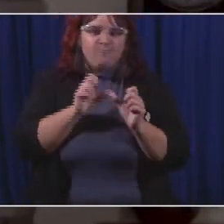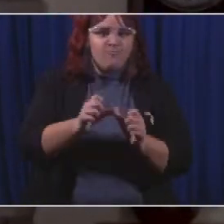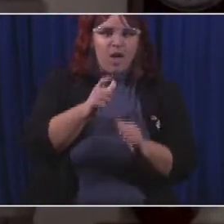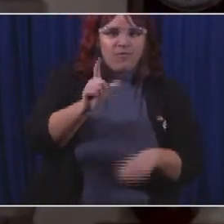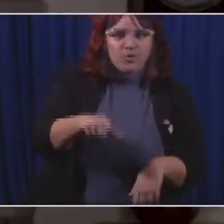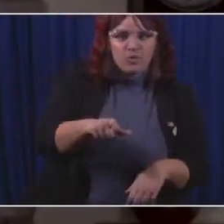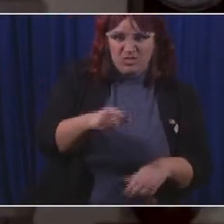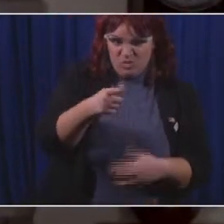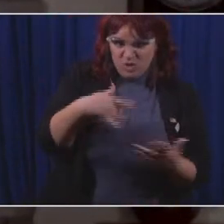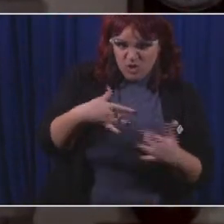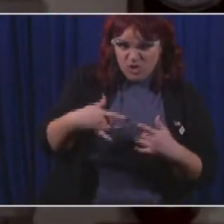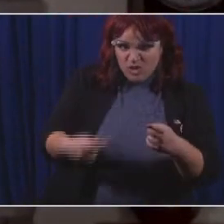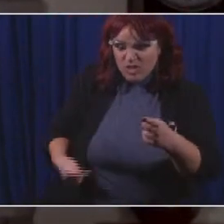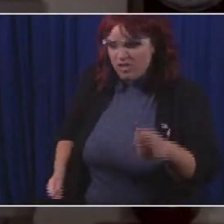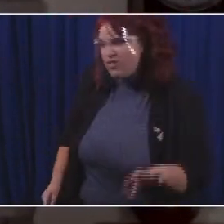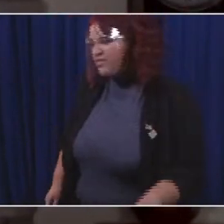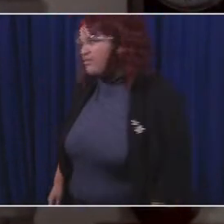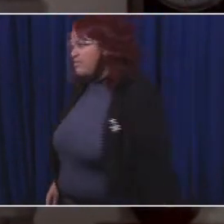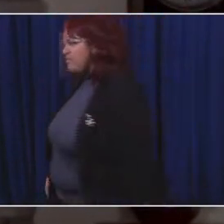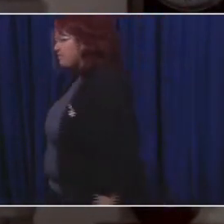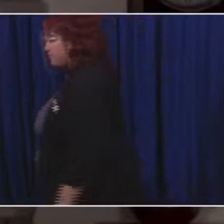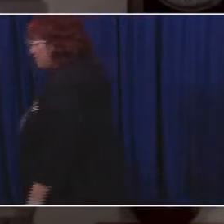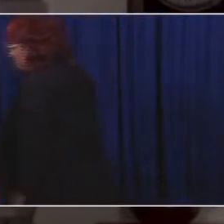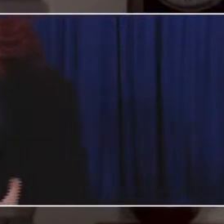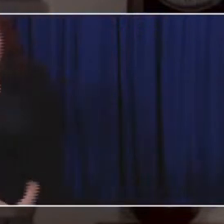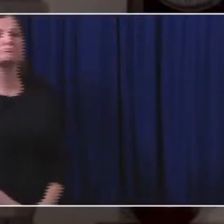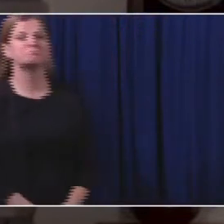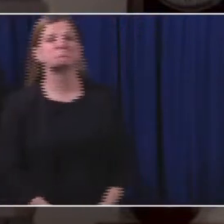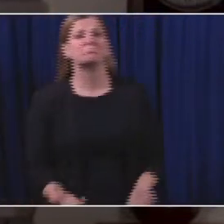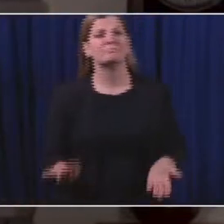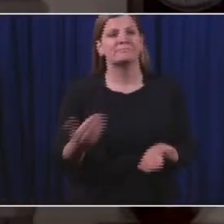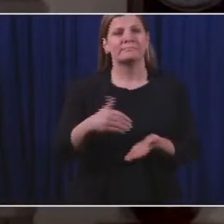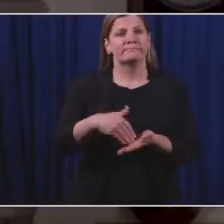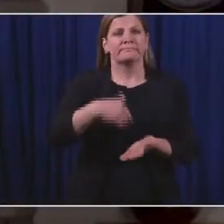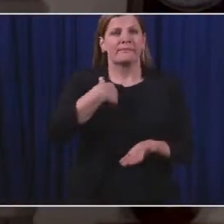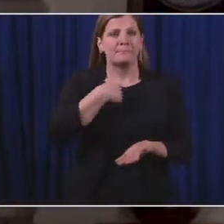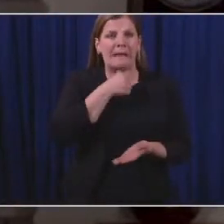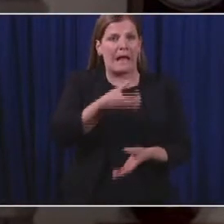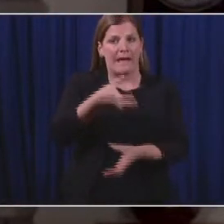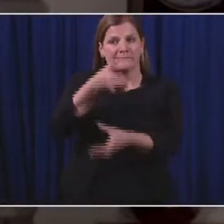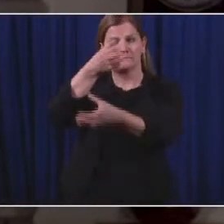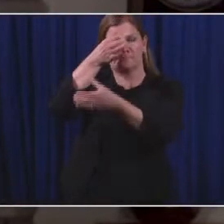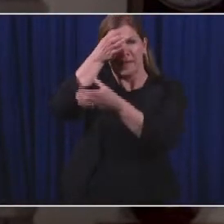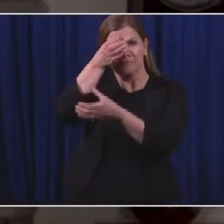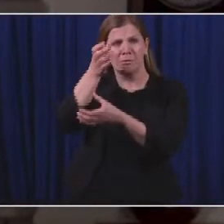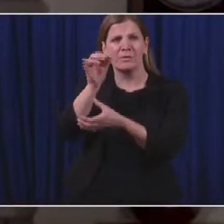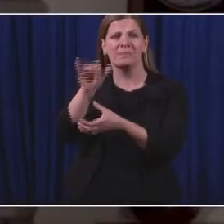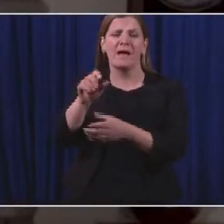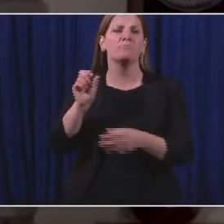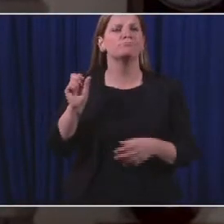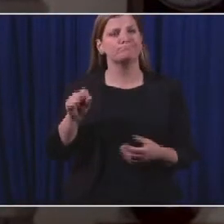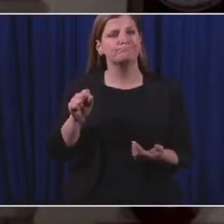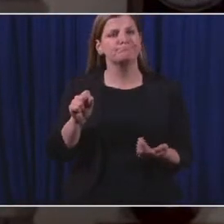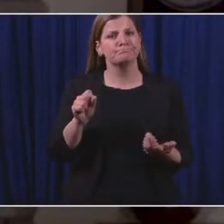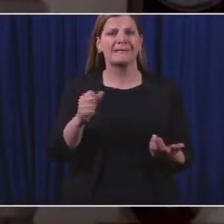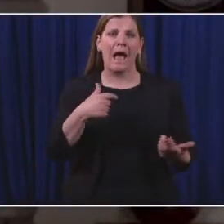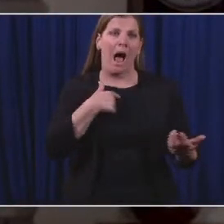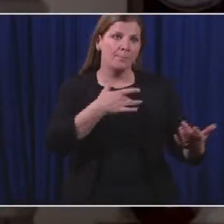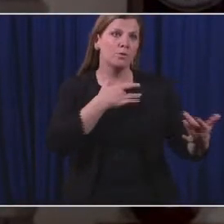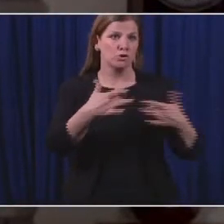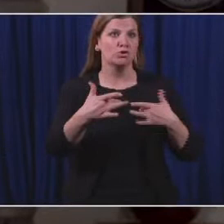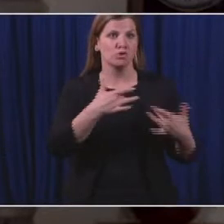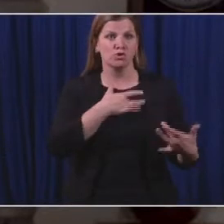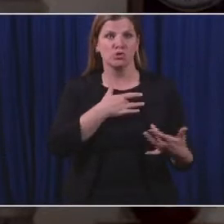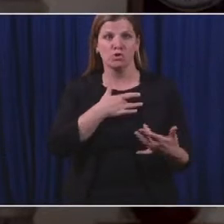but I certainly have that concern. On the other hand, I think it's important when you have times